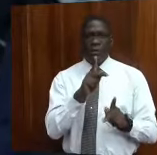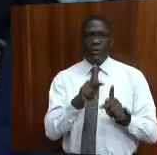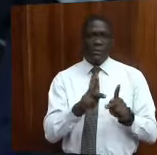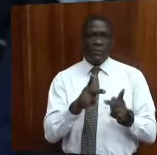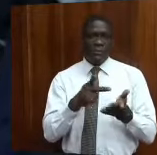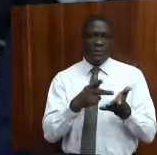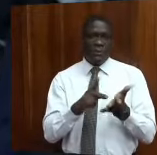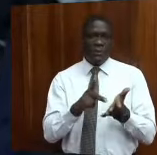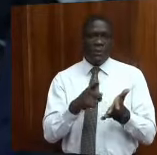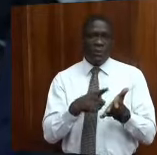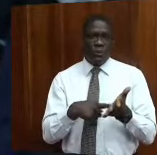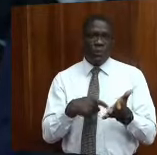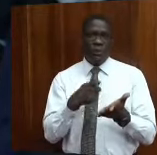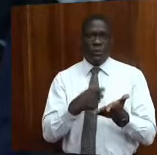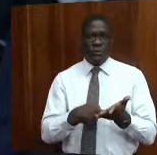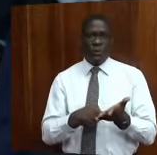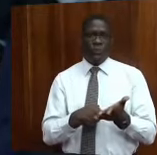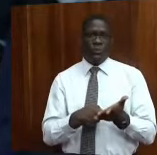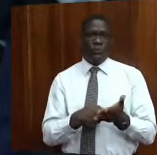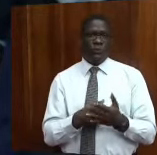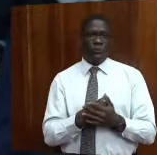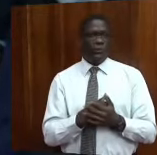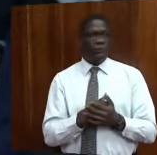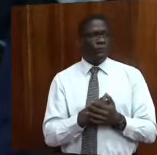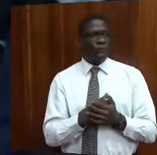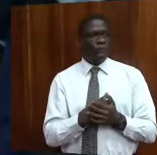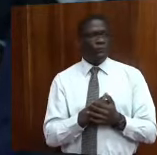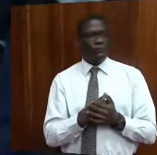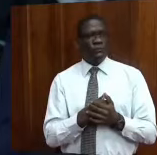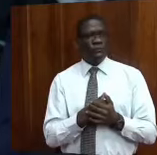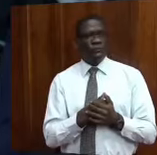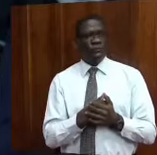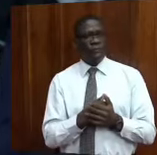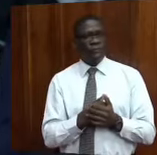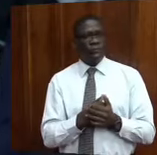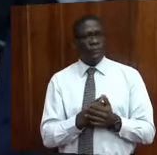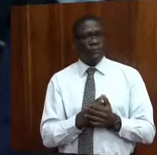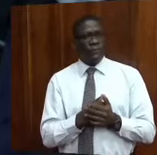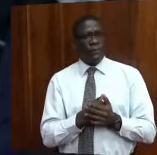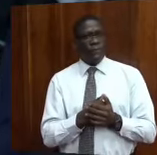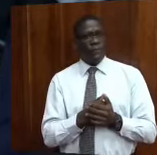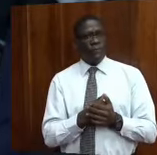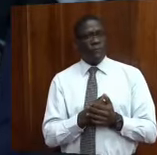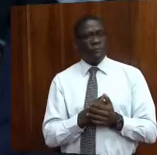will require greater reliance on indirect tax rather than direct tax. In this regard,